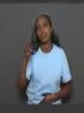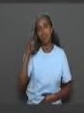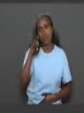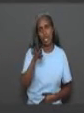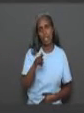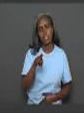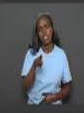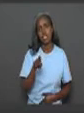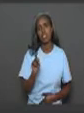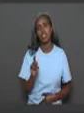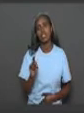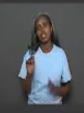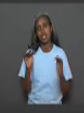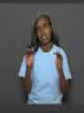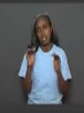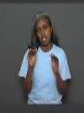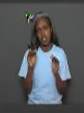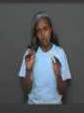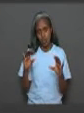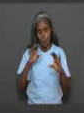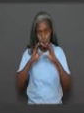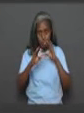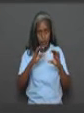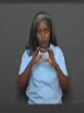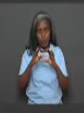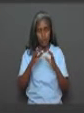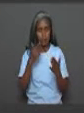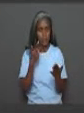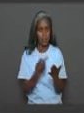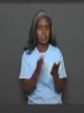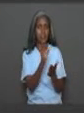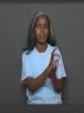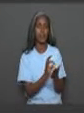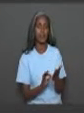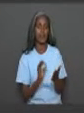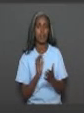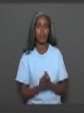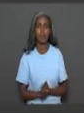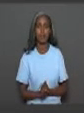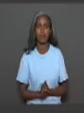of x is communicated by this formula.